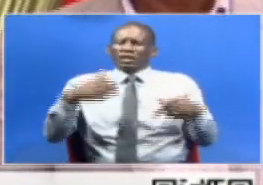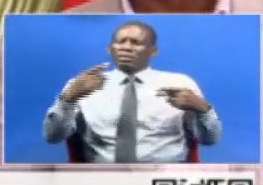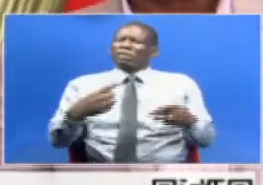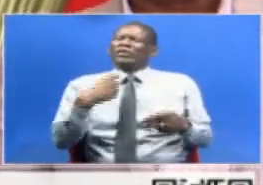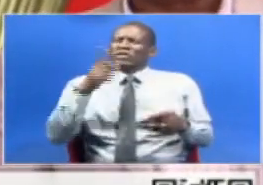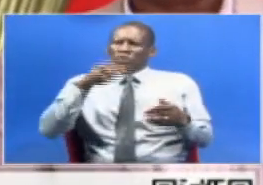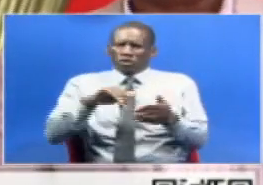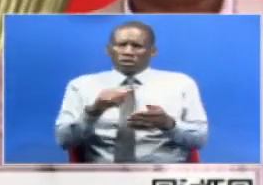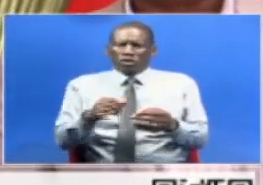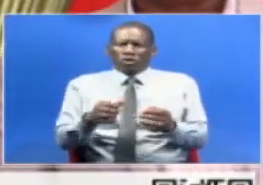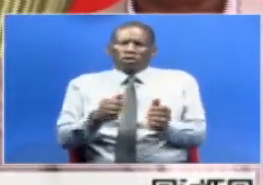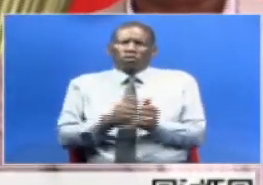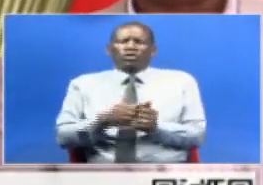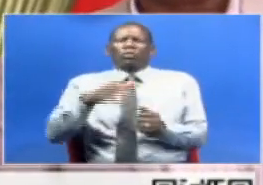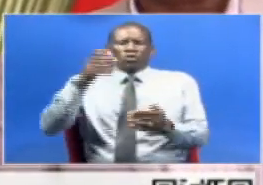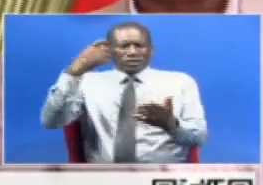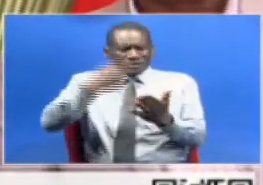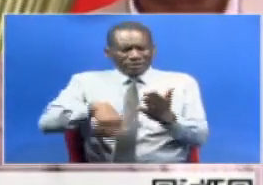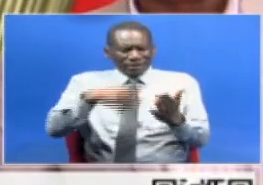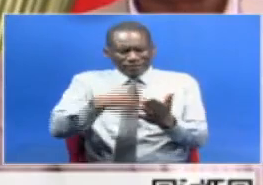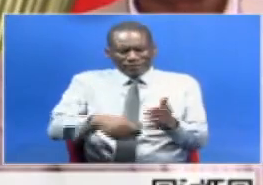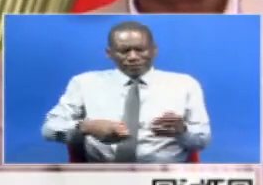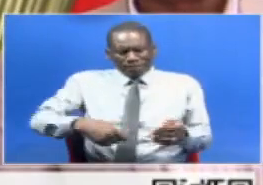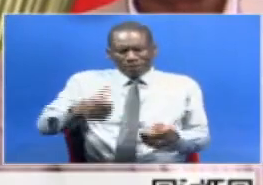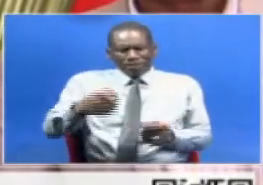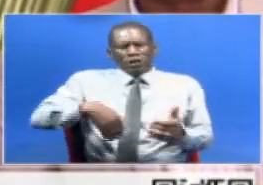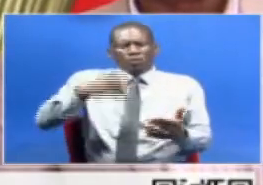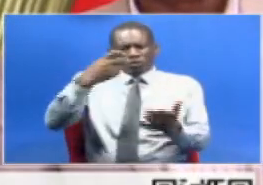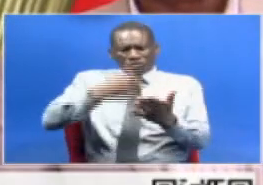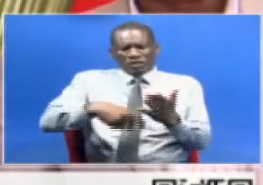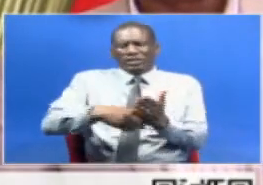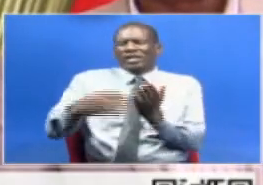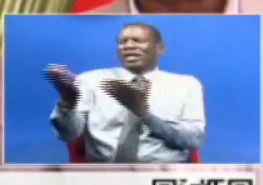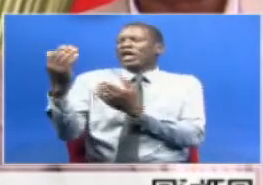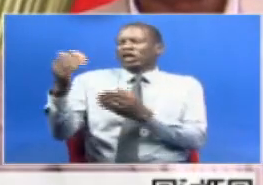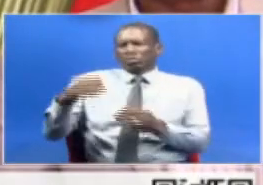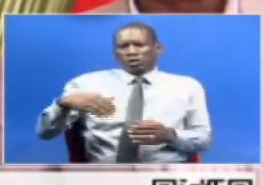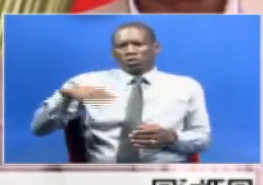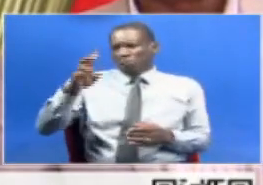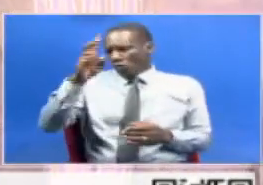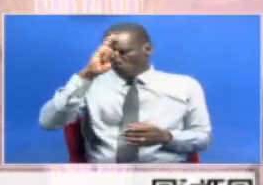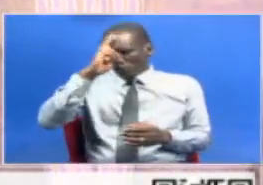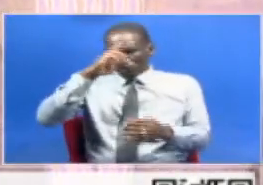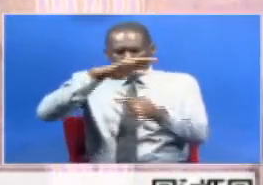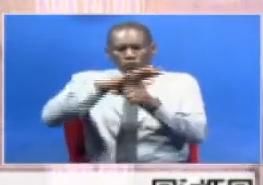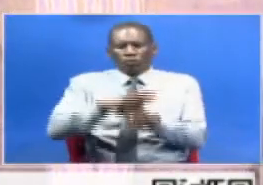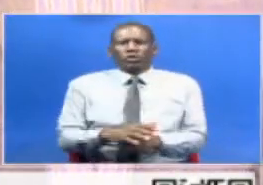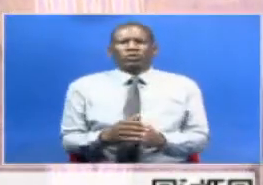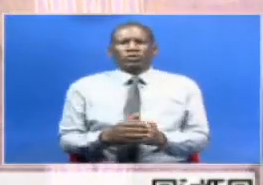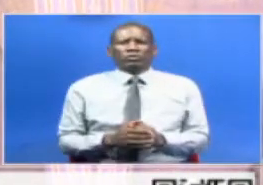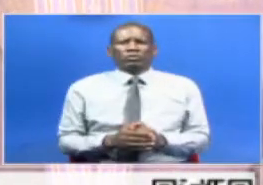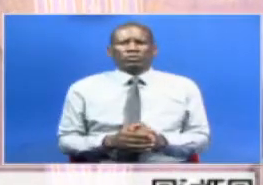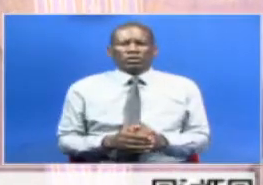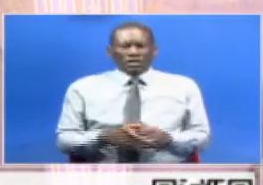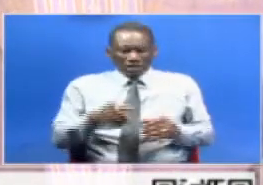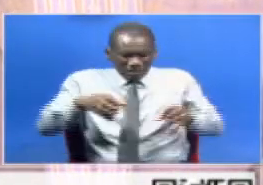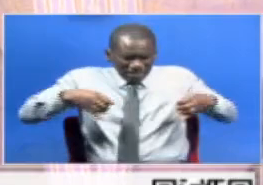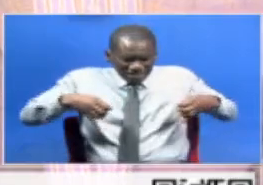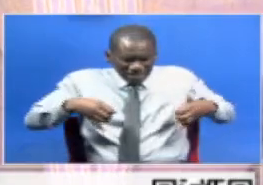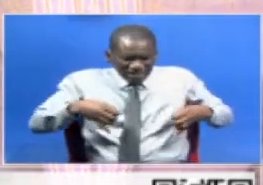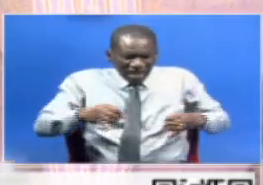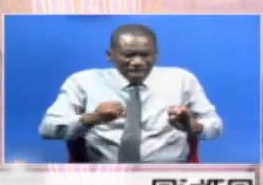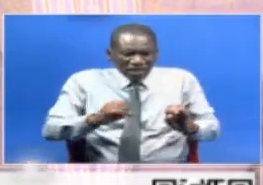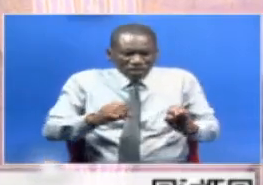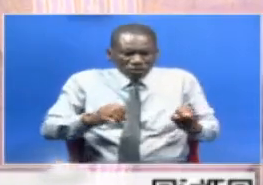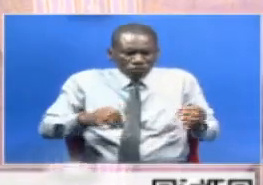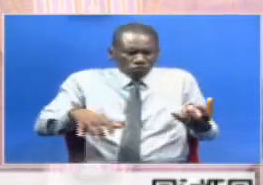with increased taxation, expect increased police brutality. It is an attempt to distract